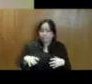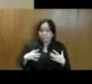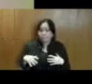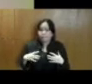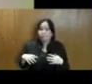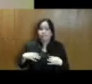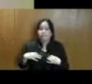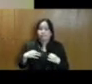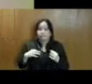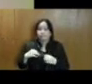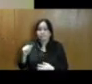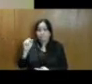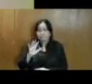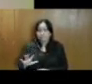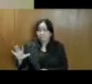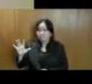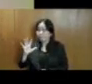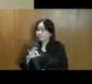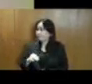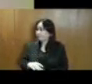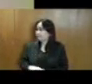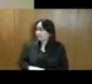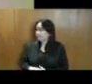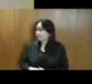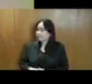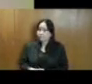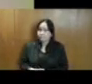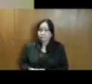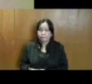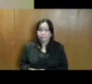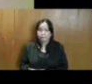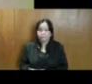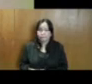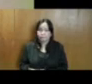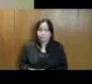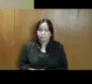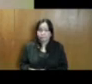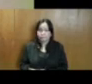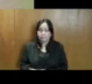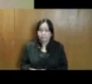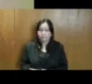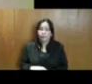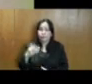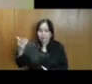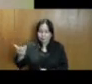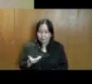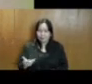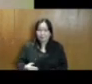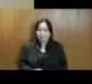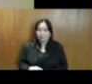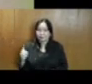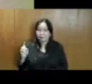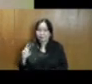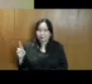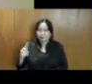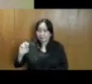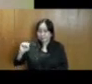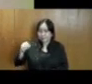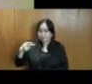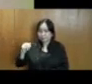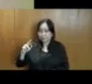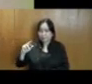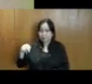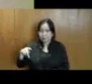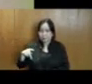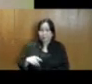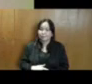Asia and other work on the sustainability and circularity of textiles. Welcome, Dr. Samantha Sharp. Nice